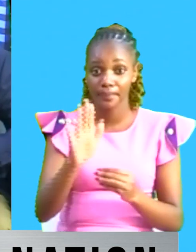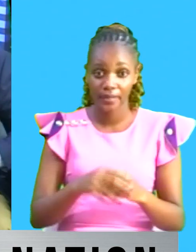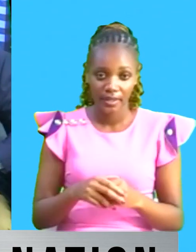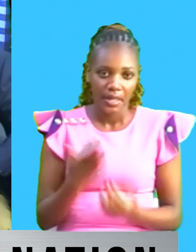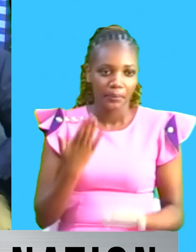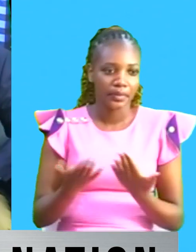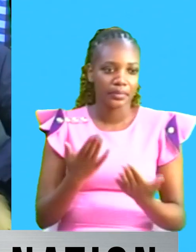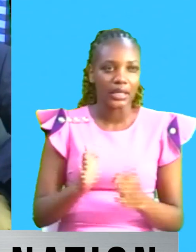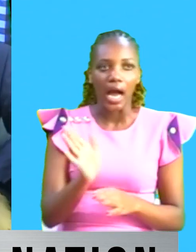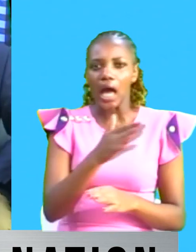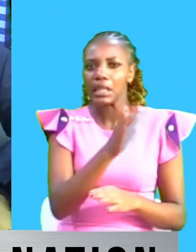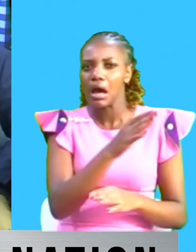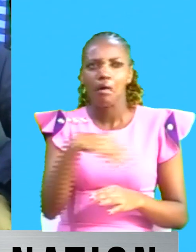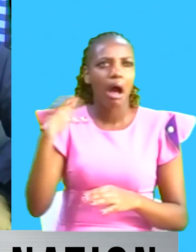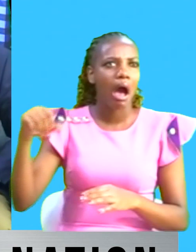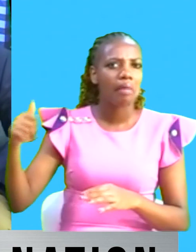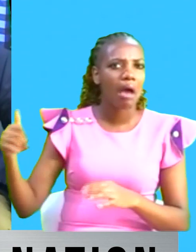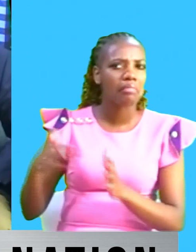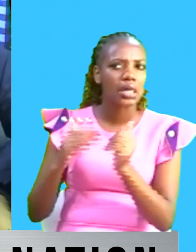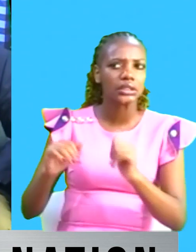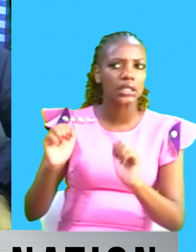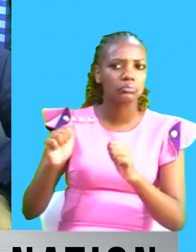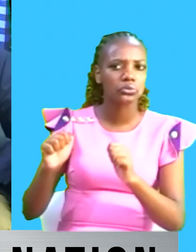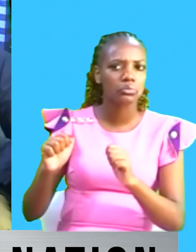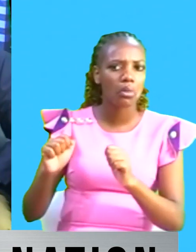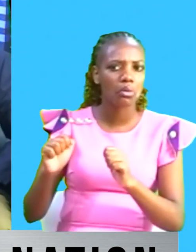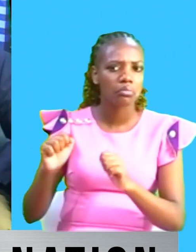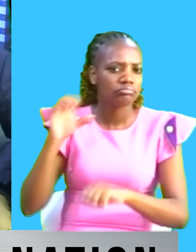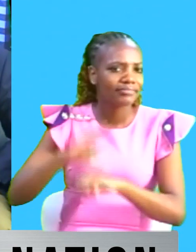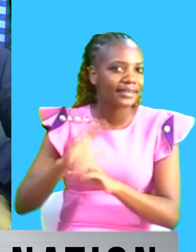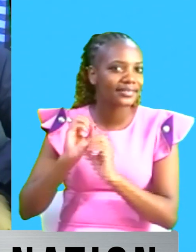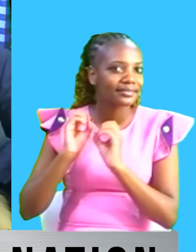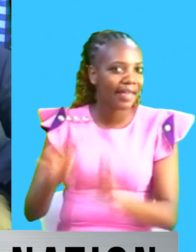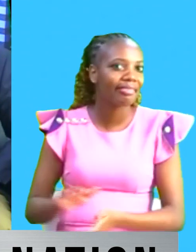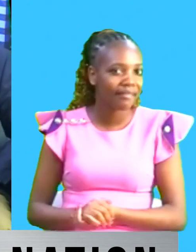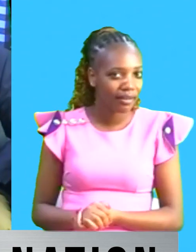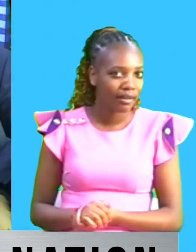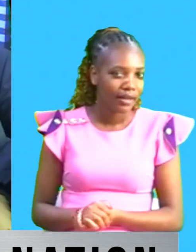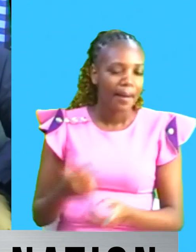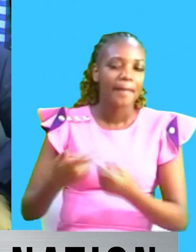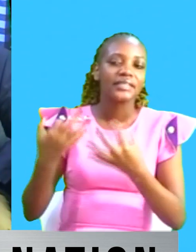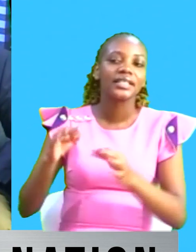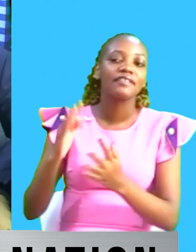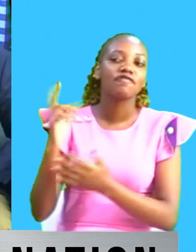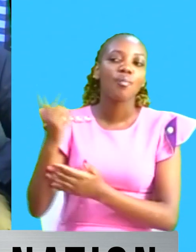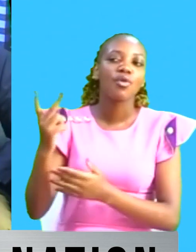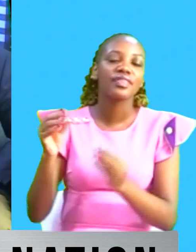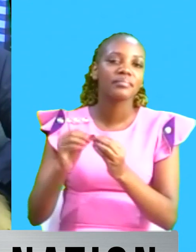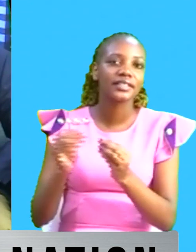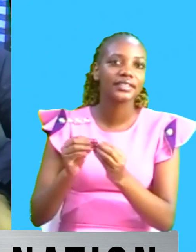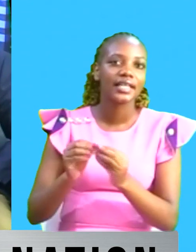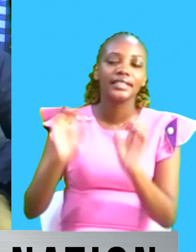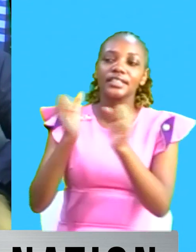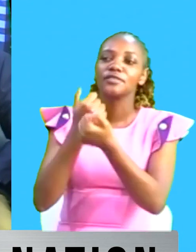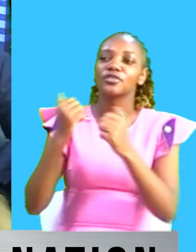don't understand that. Right. But then the question is that even if they meet Jonah, they cannot seal a deal